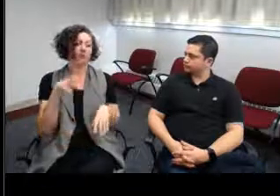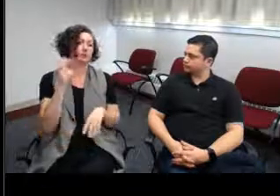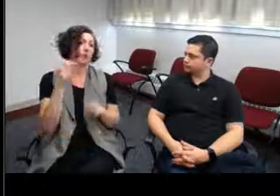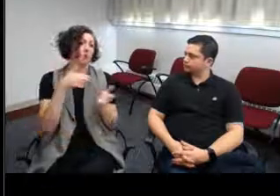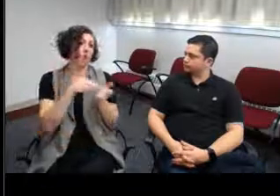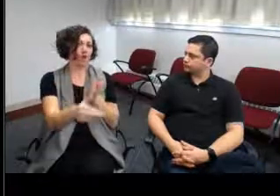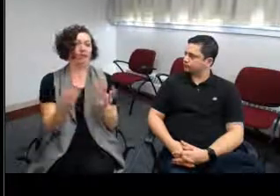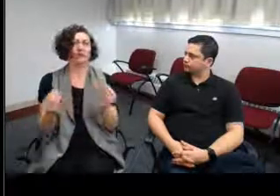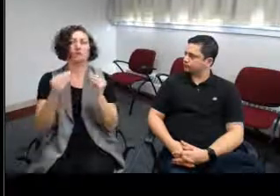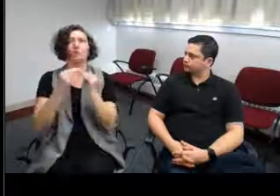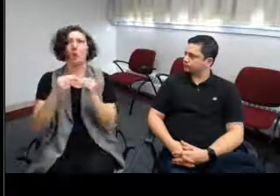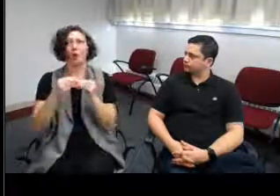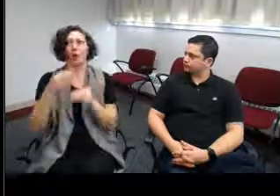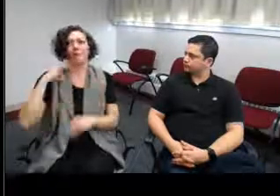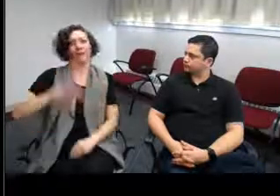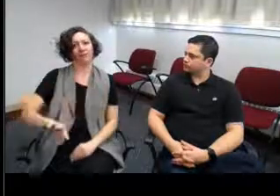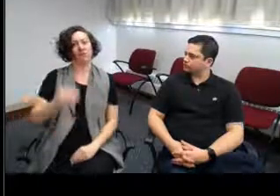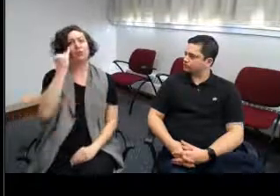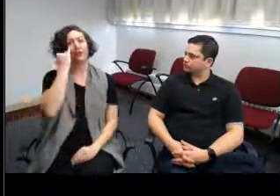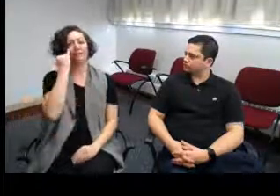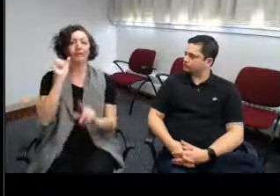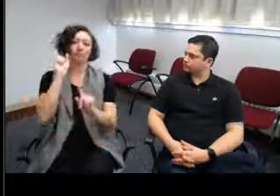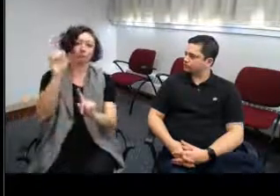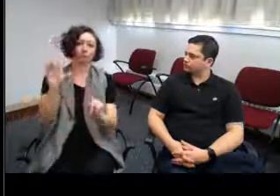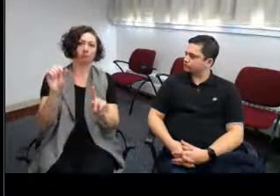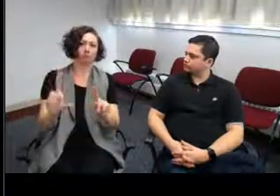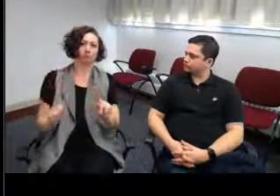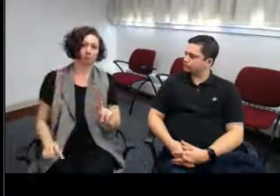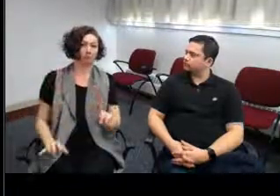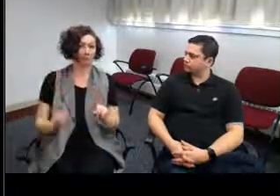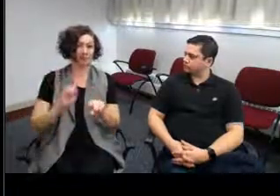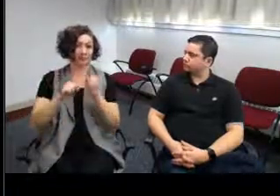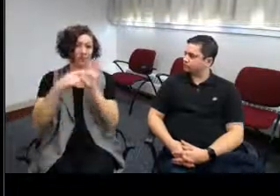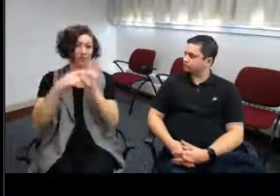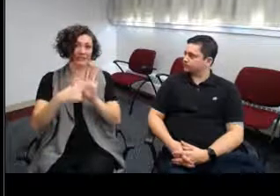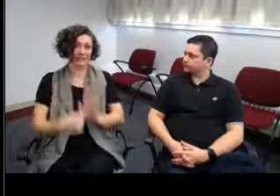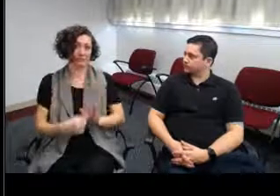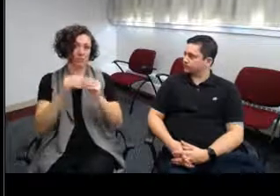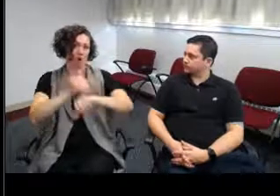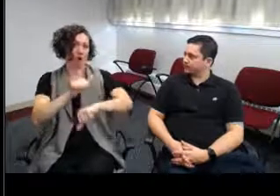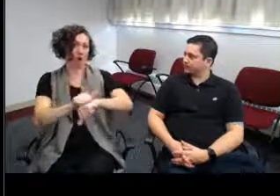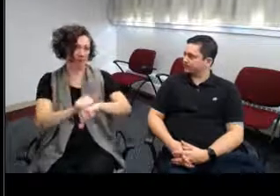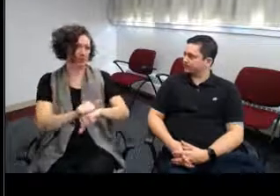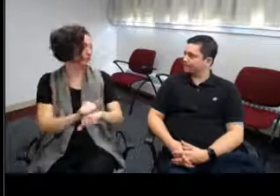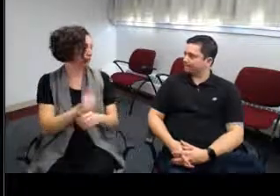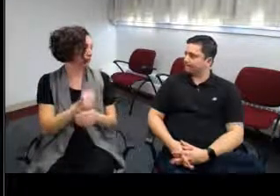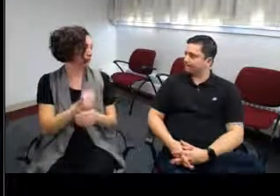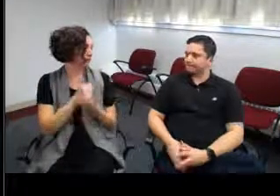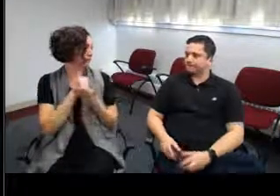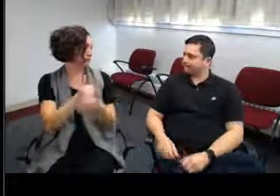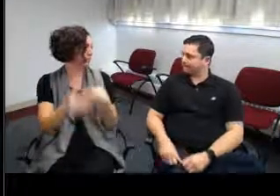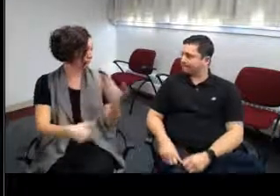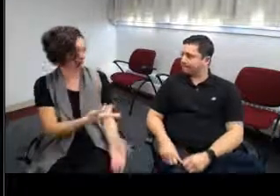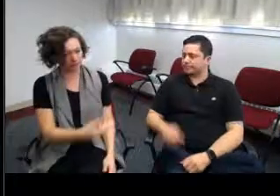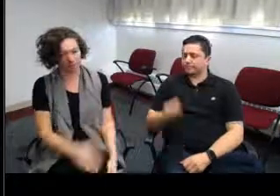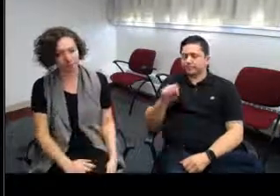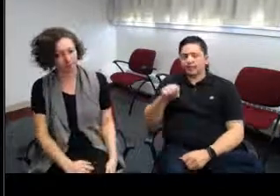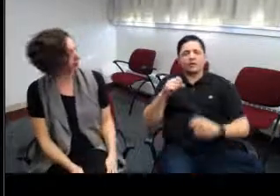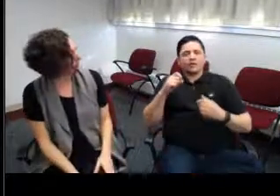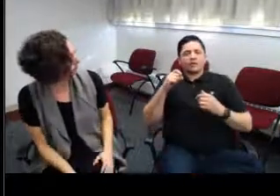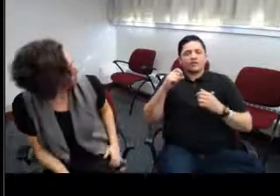don't understand the meaning of the word itself. So giving examples is going to be hugely beneficial. More